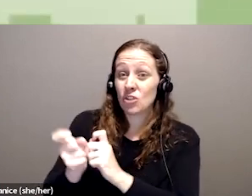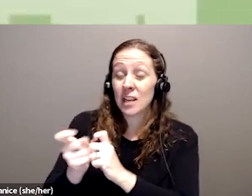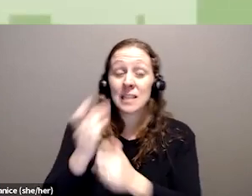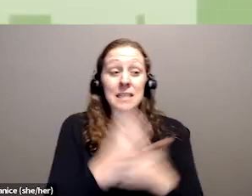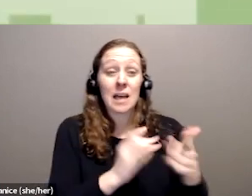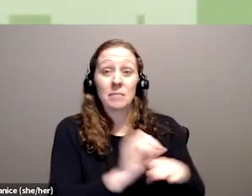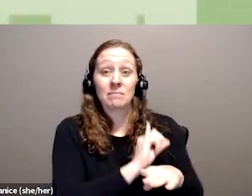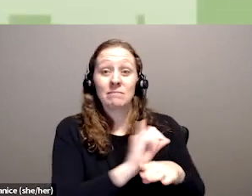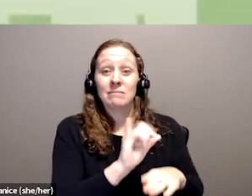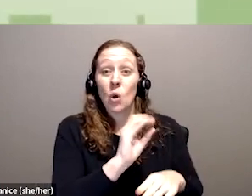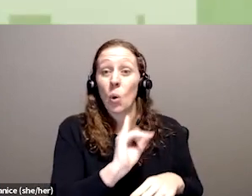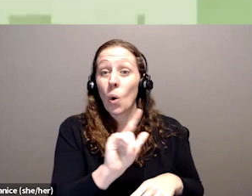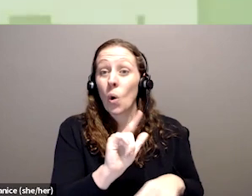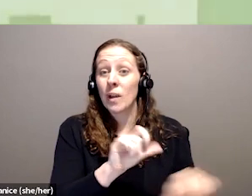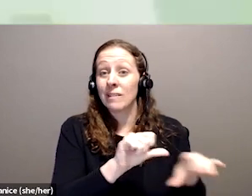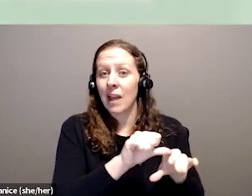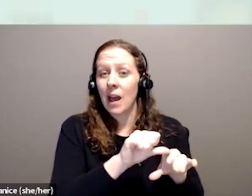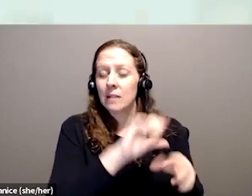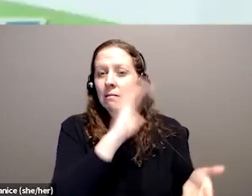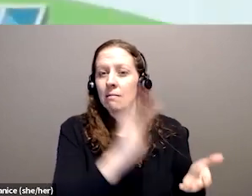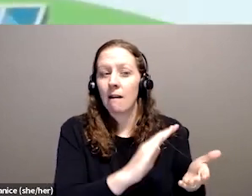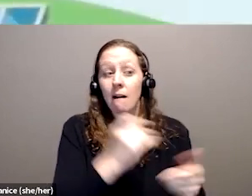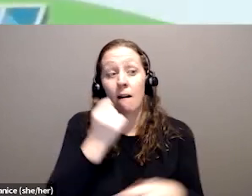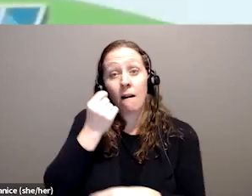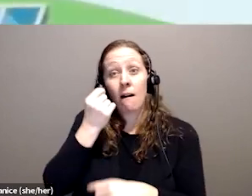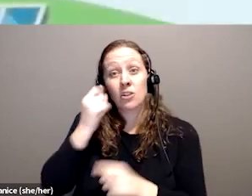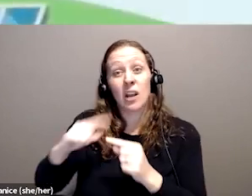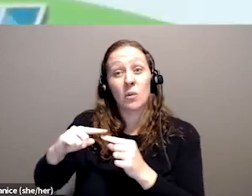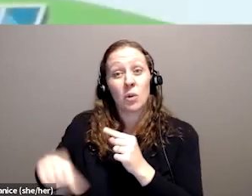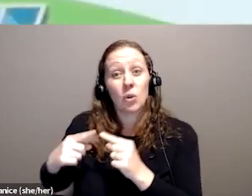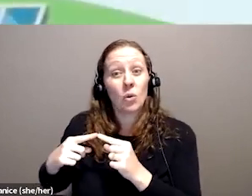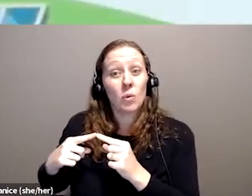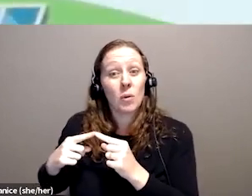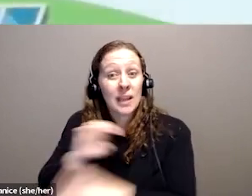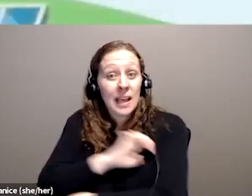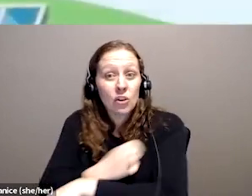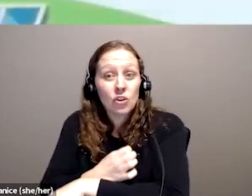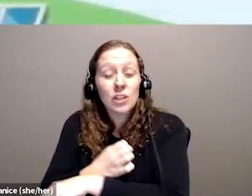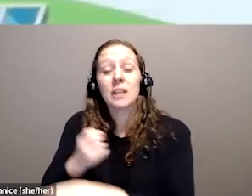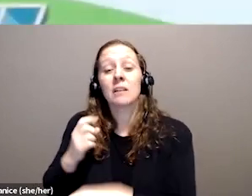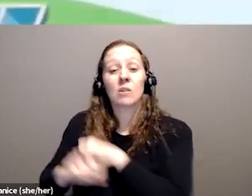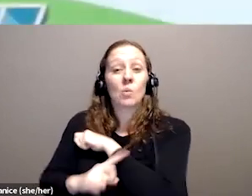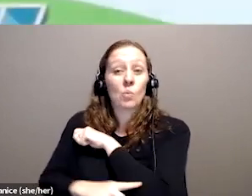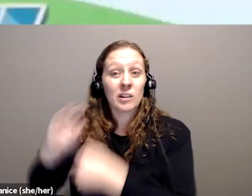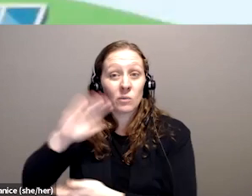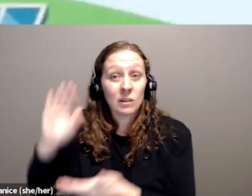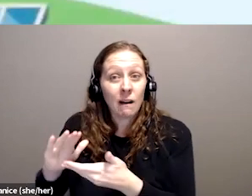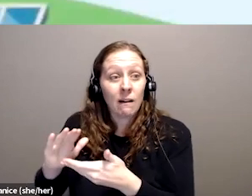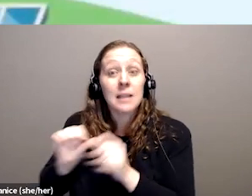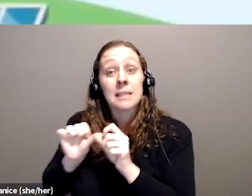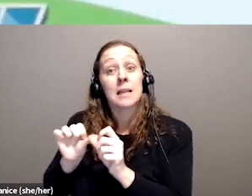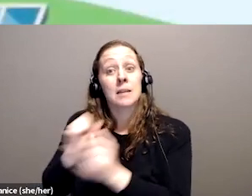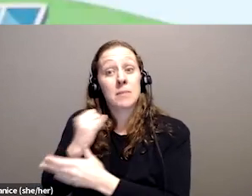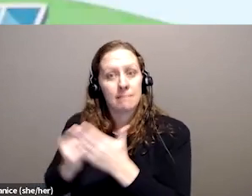can be in decline, but others like renewable energy, waste reduction, and sustainable design can